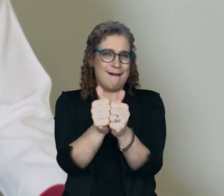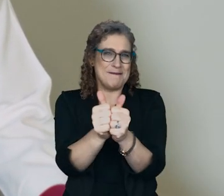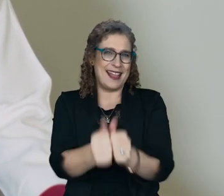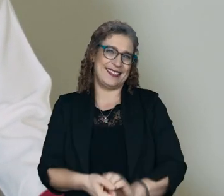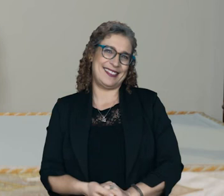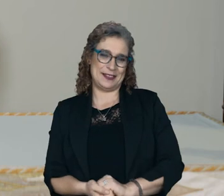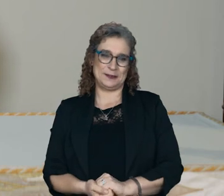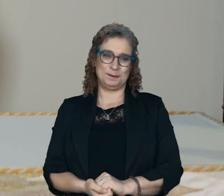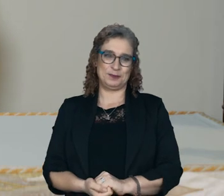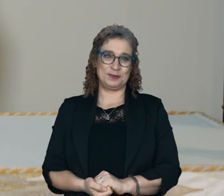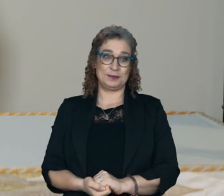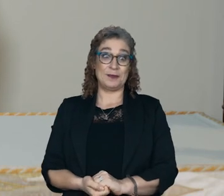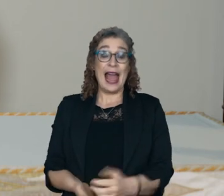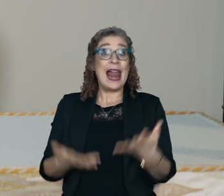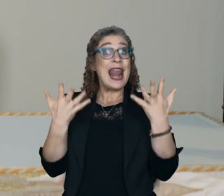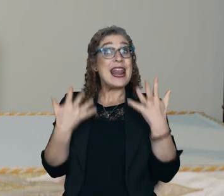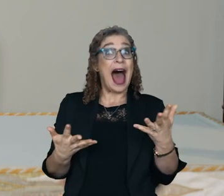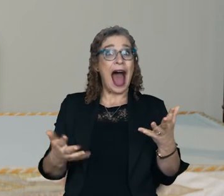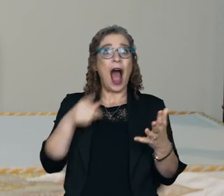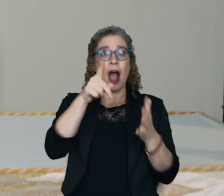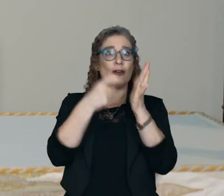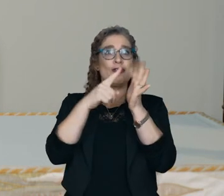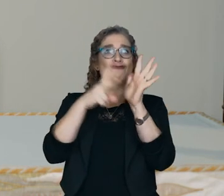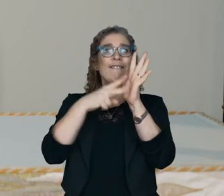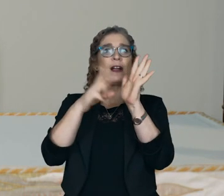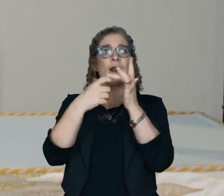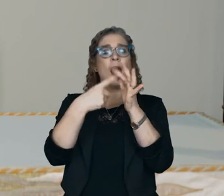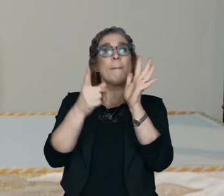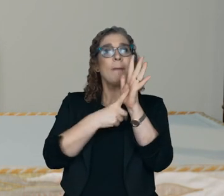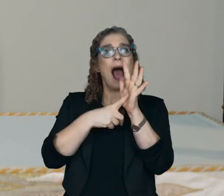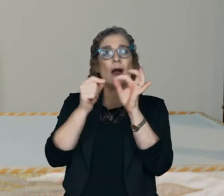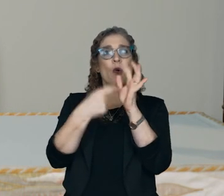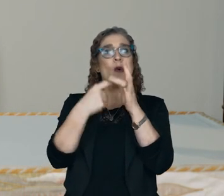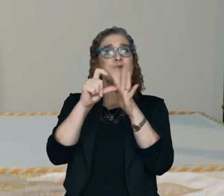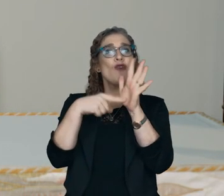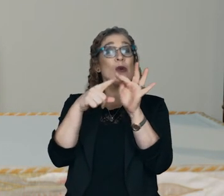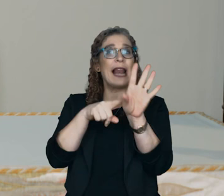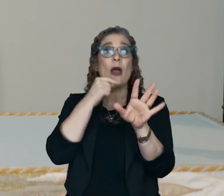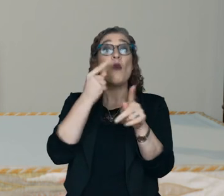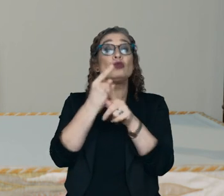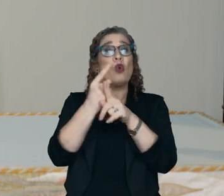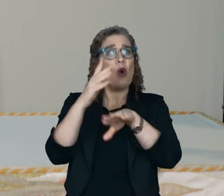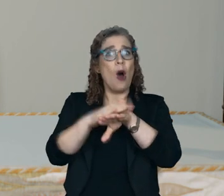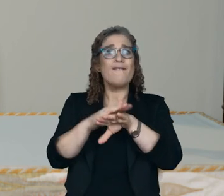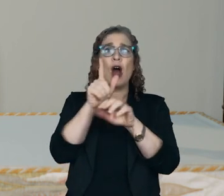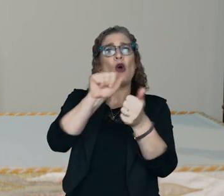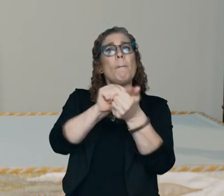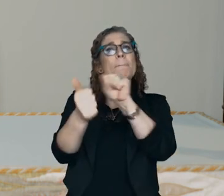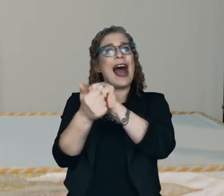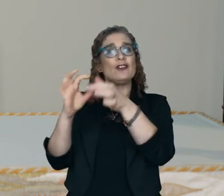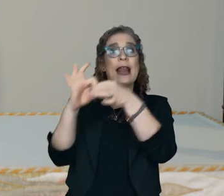Amen. Now we'll hear from the Reverend Michael Broadley about the companion links that the Diocese of